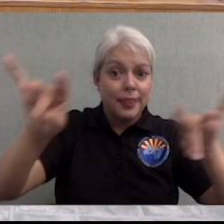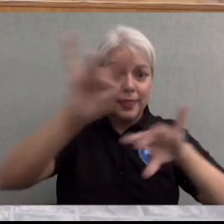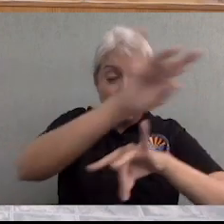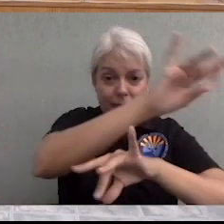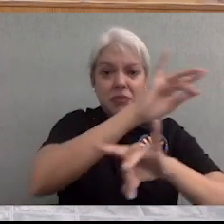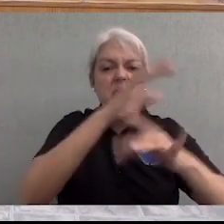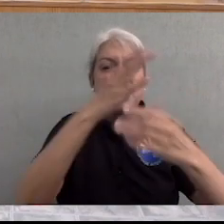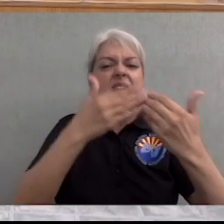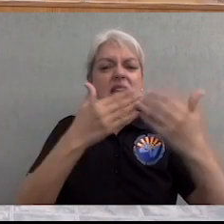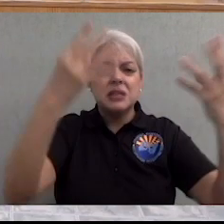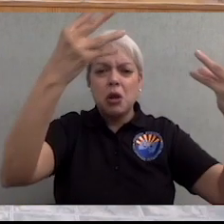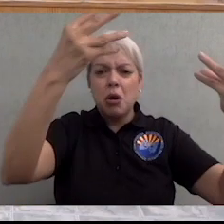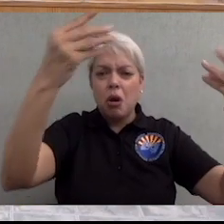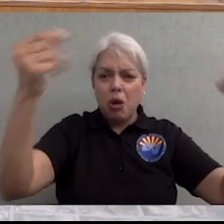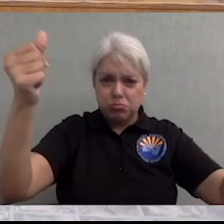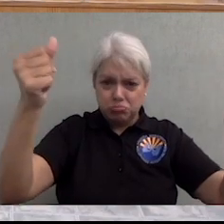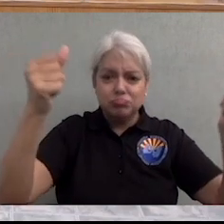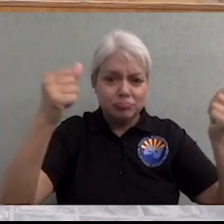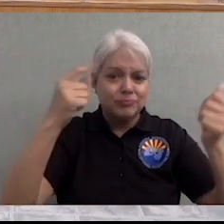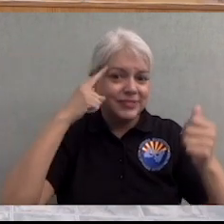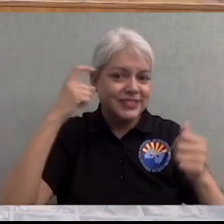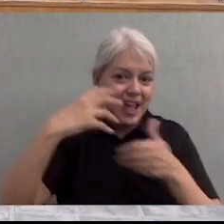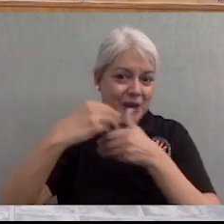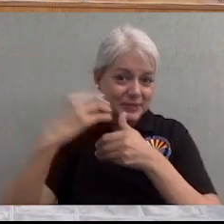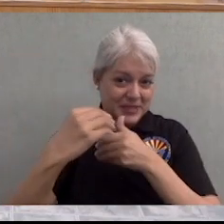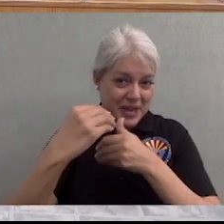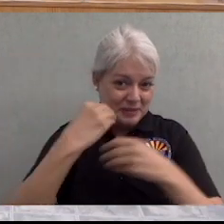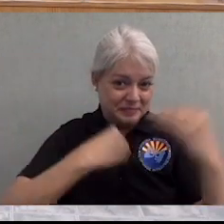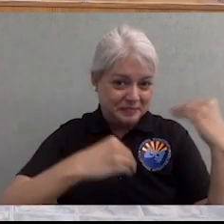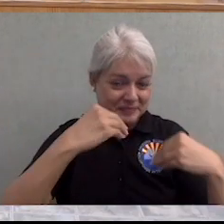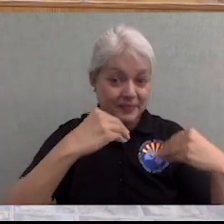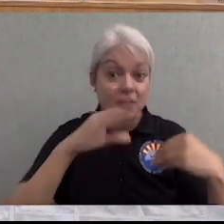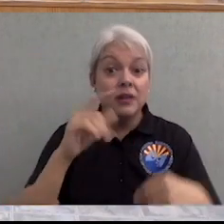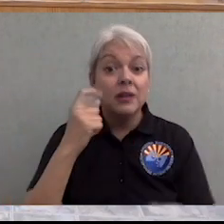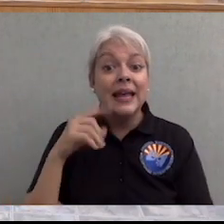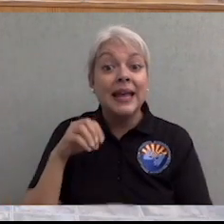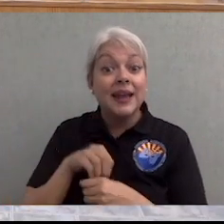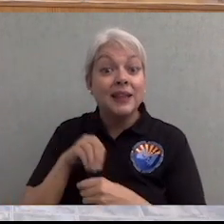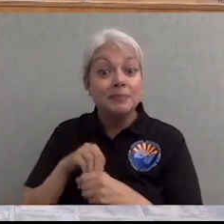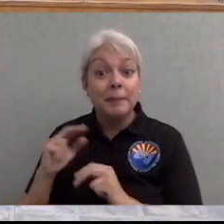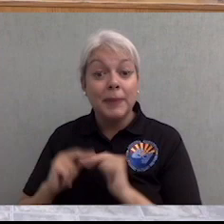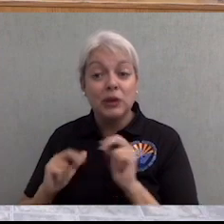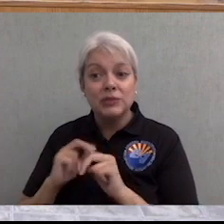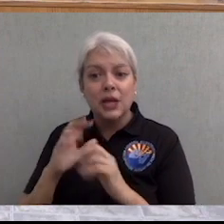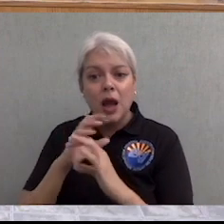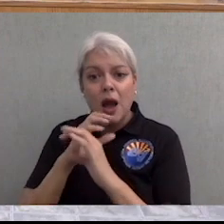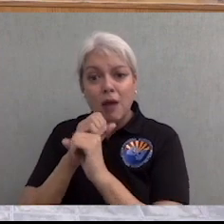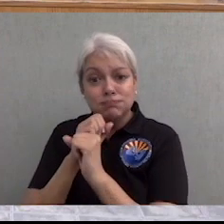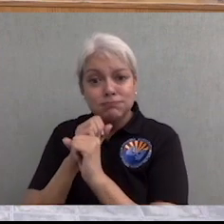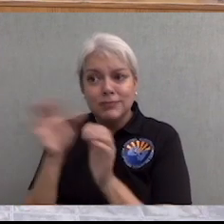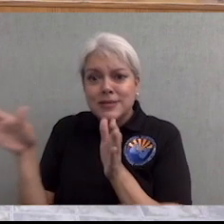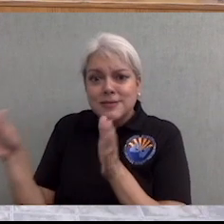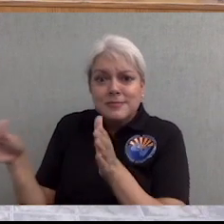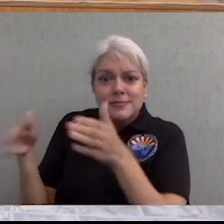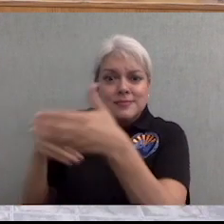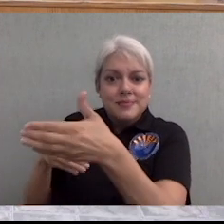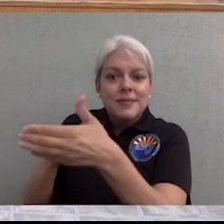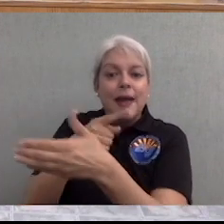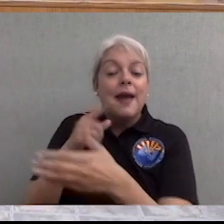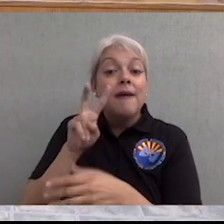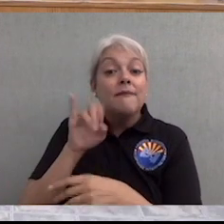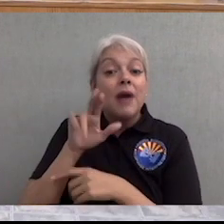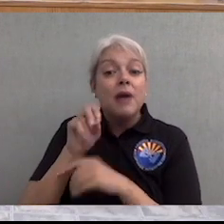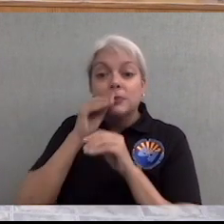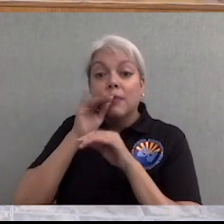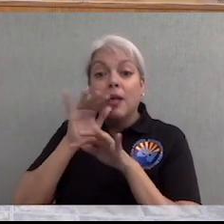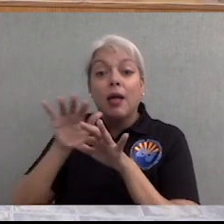with it. Indoors, it's just not possible for that virus to dissipate as fast as possible. So even if you're 6 feet